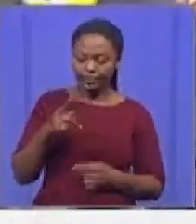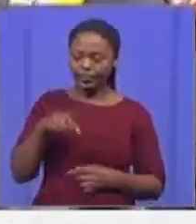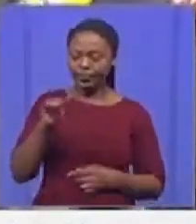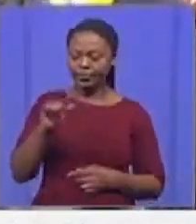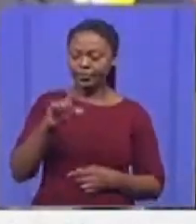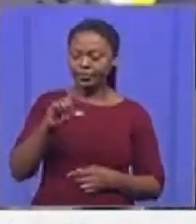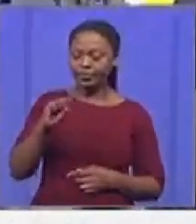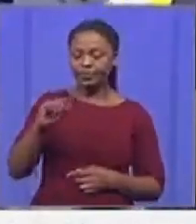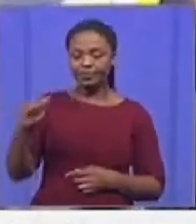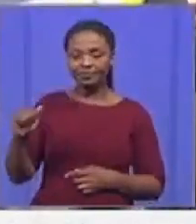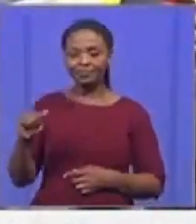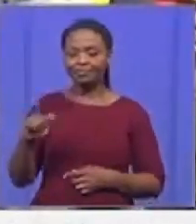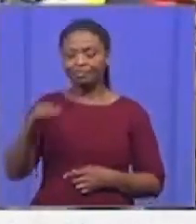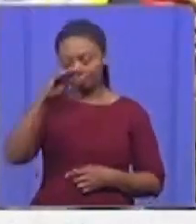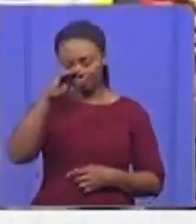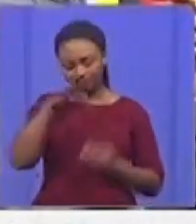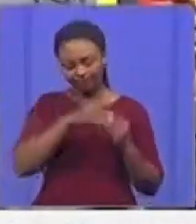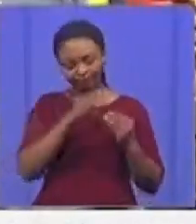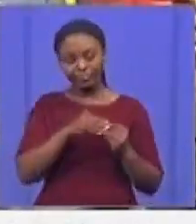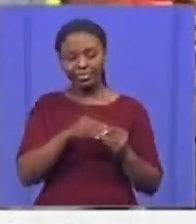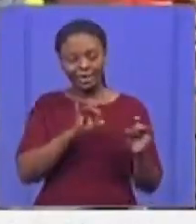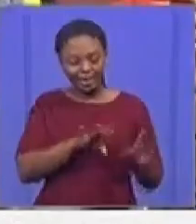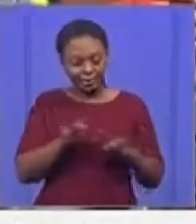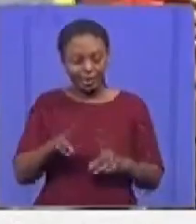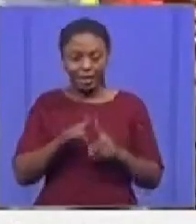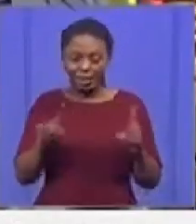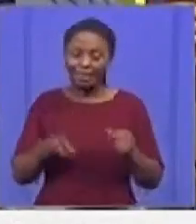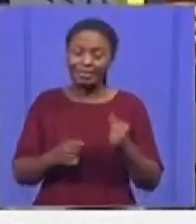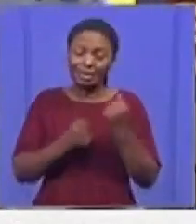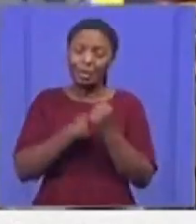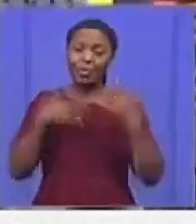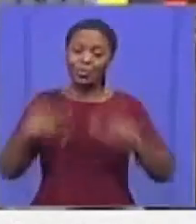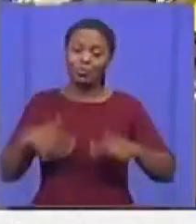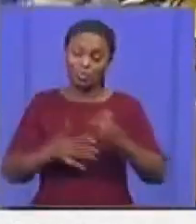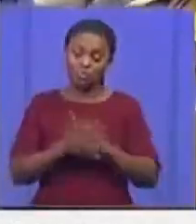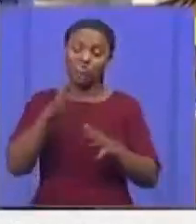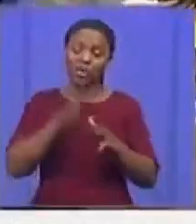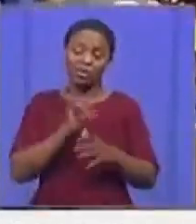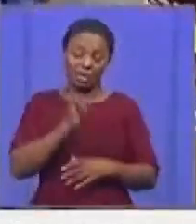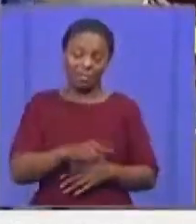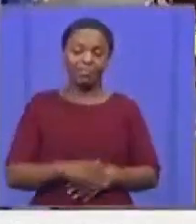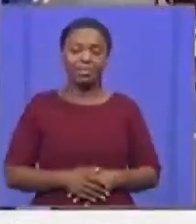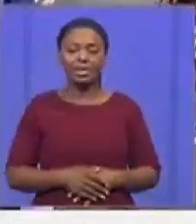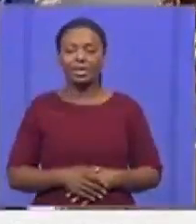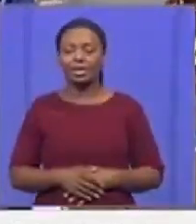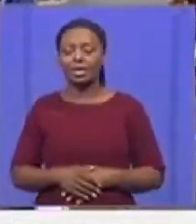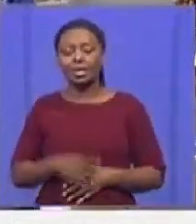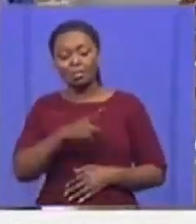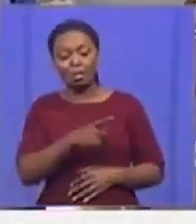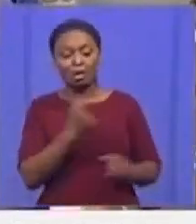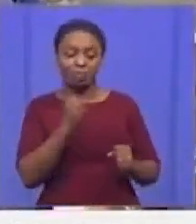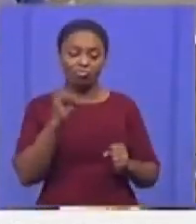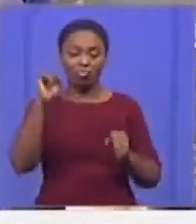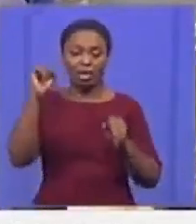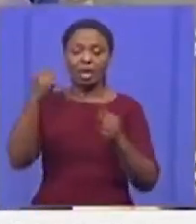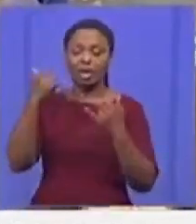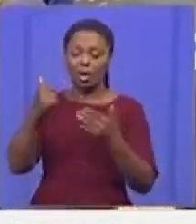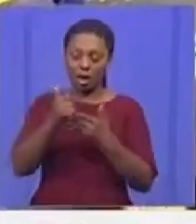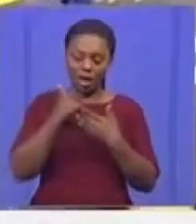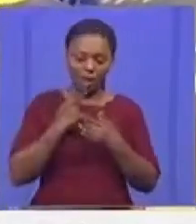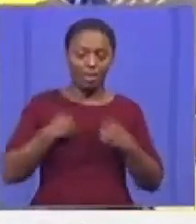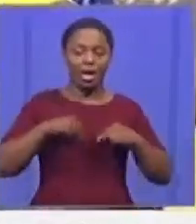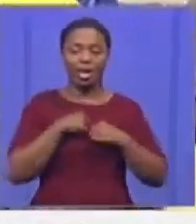are struggling, but they are the ones who are actually the backbone of the SABs. This move will assist us a lot because remember,